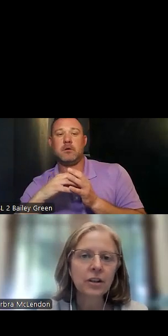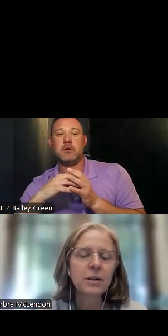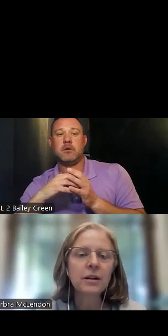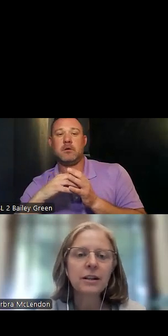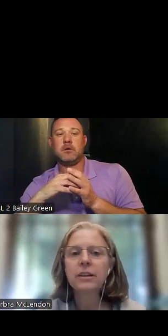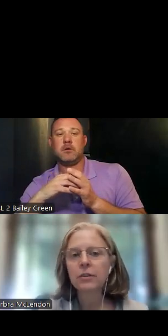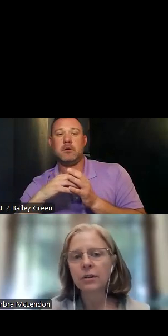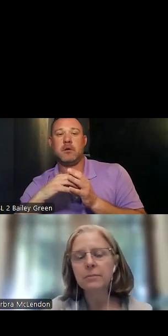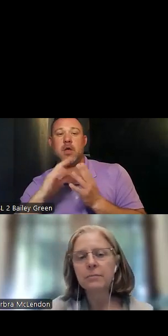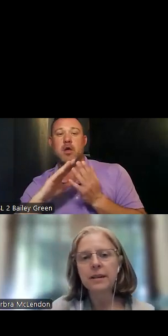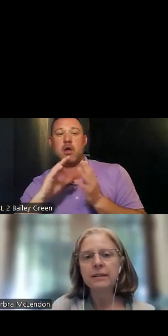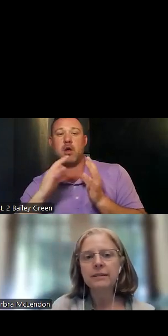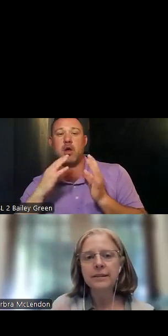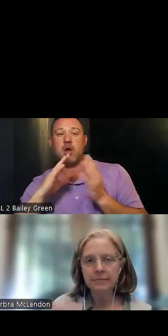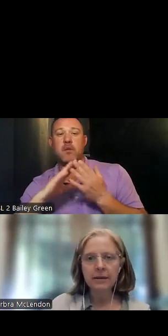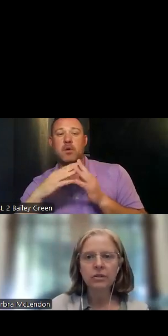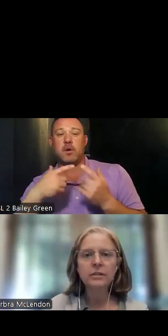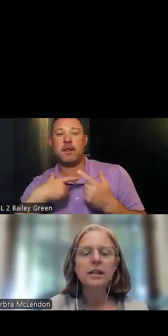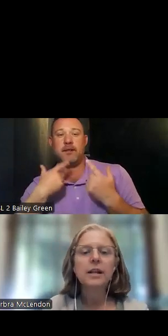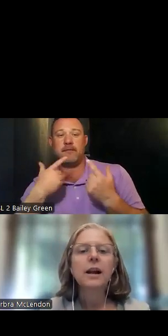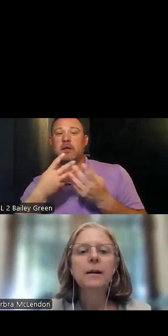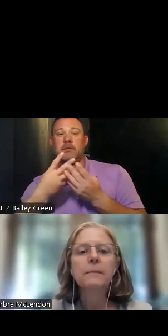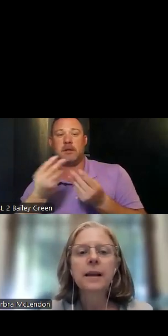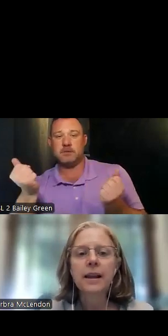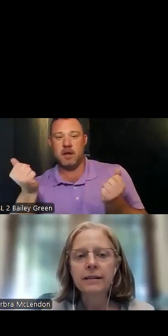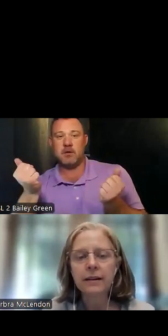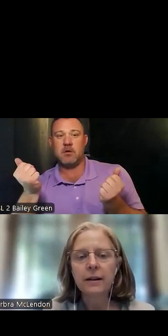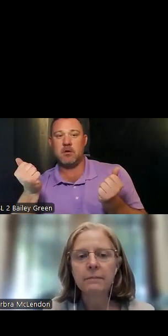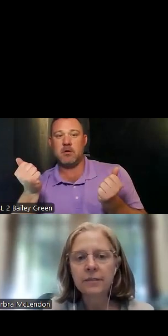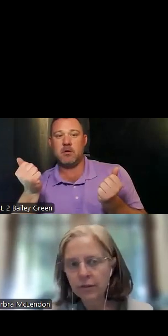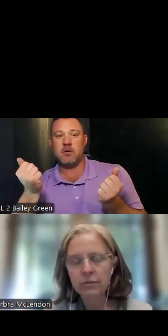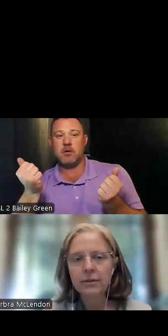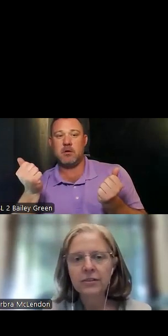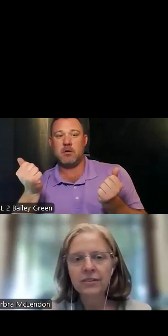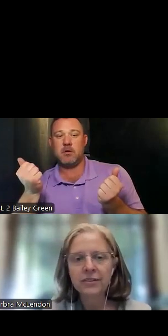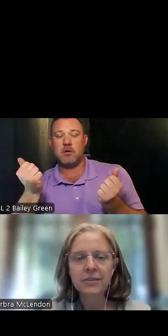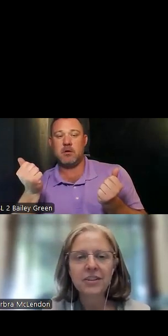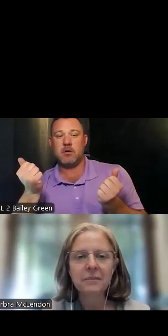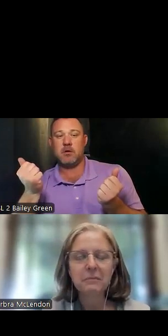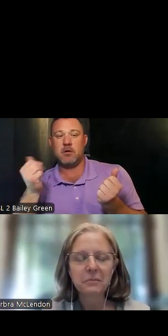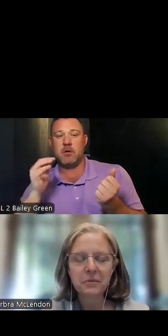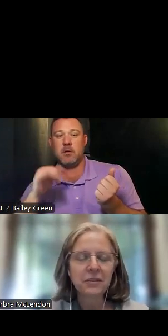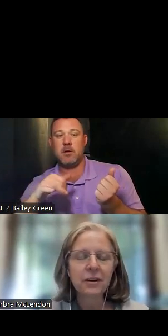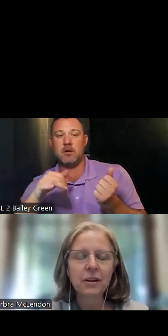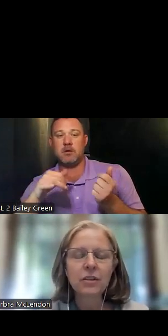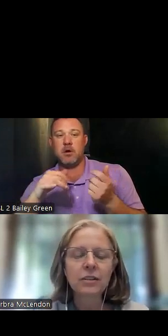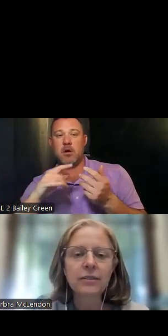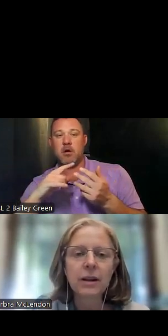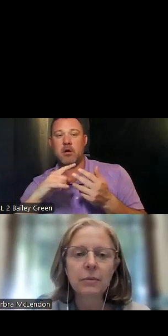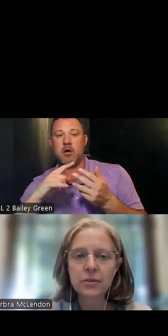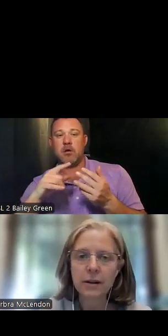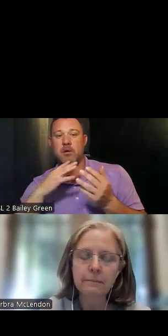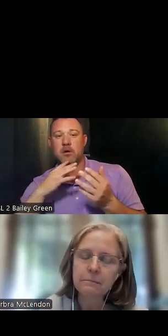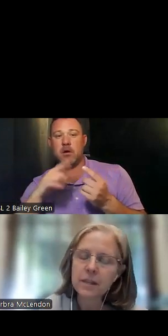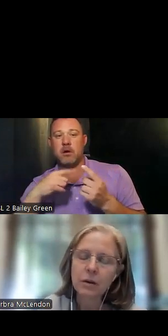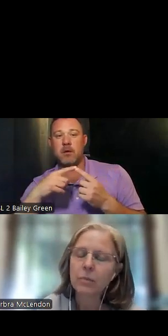Administration on Community Living is currently being dismantled. These are the three directions, which Susan also talked to as well,